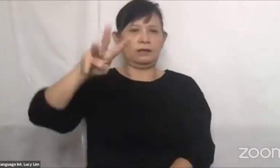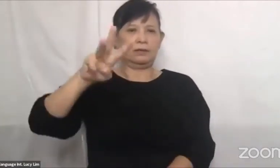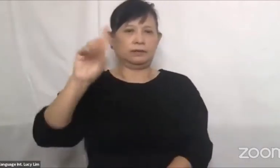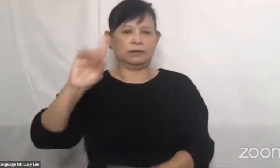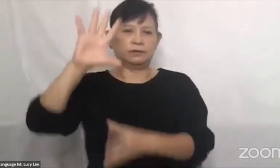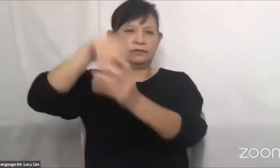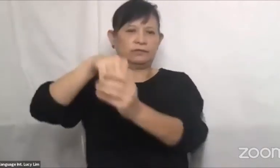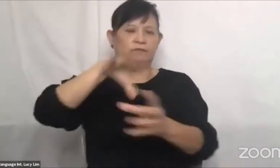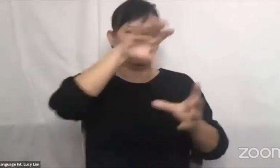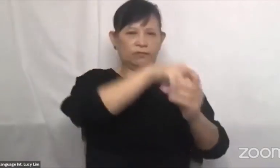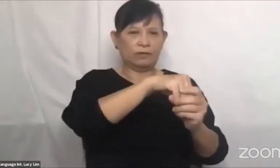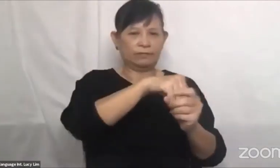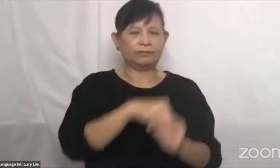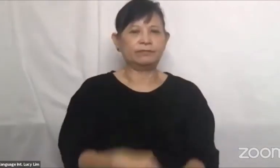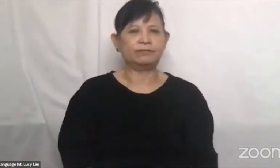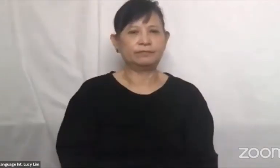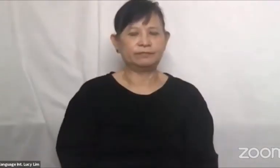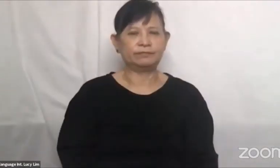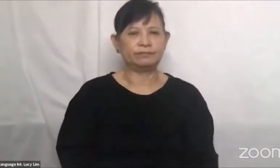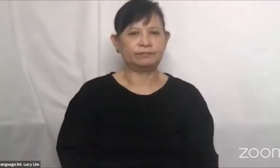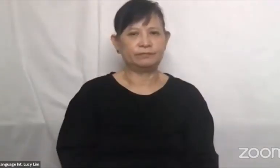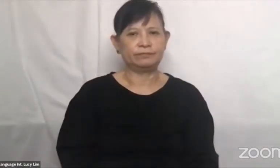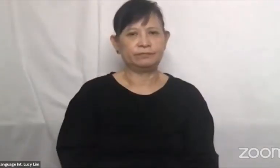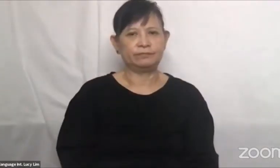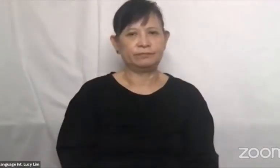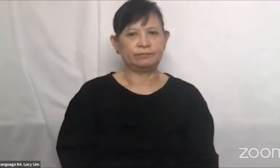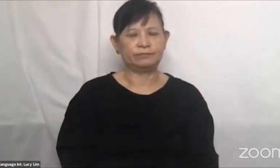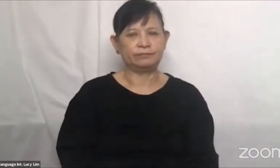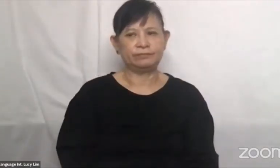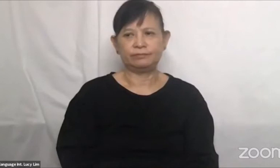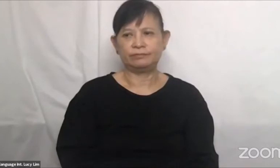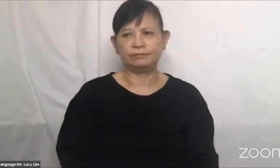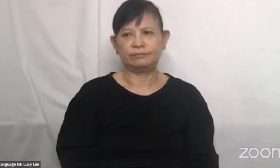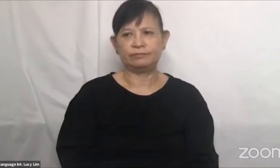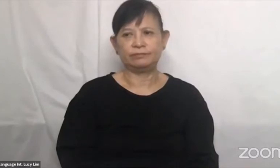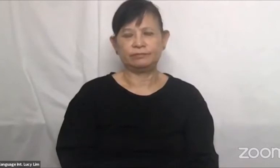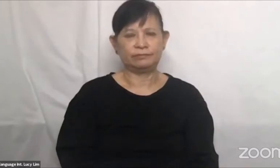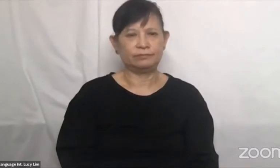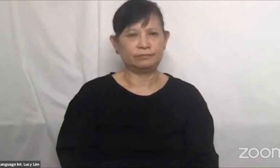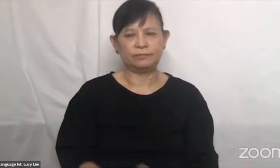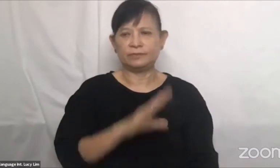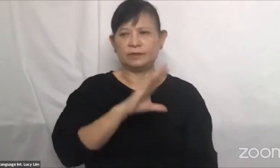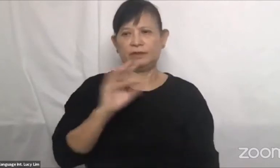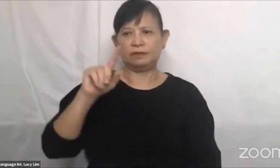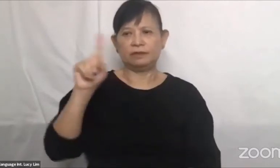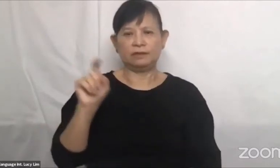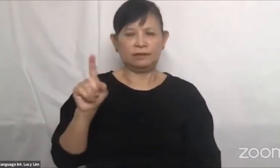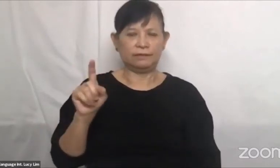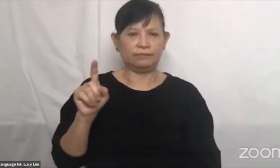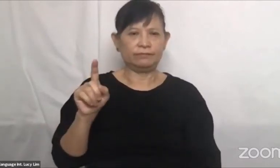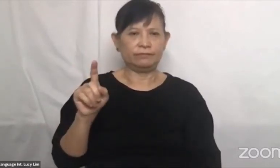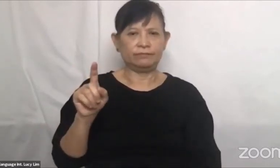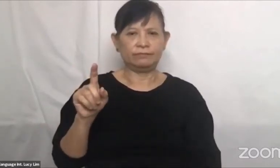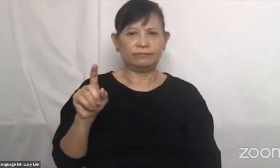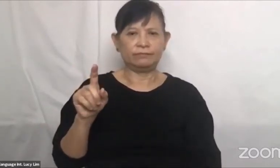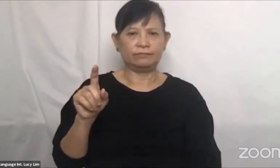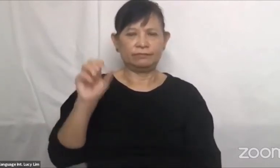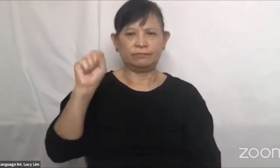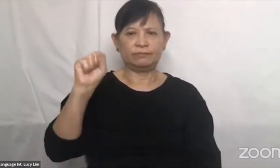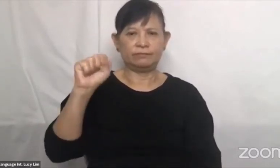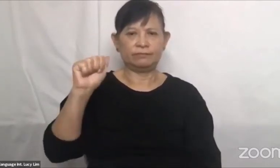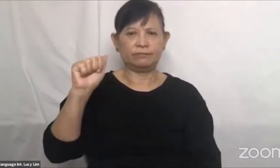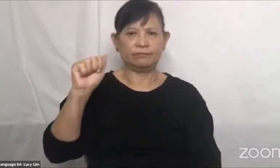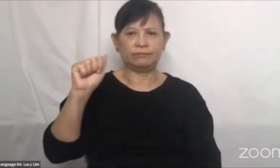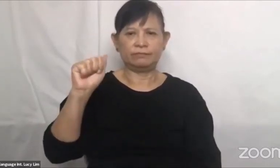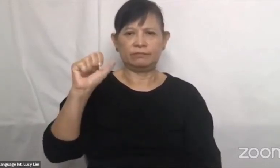We have a question from A. Natakan from Thailand, I think. And the question is for Setareki. A, thanks